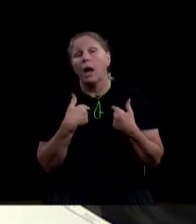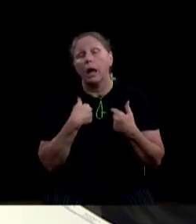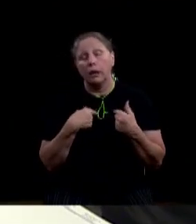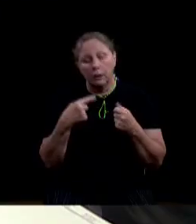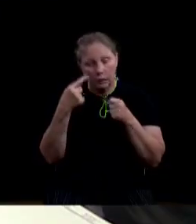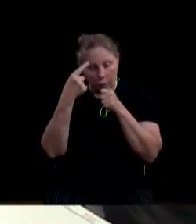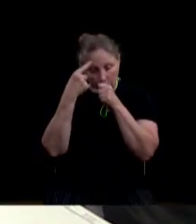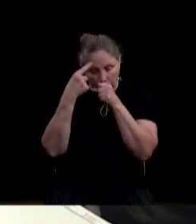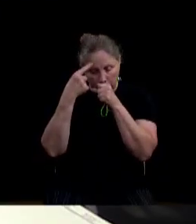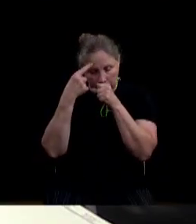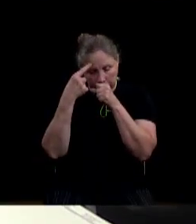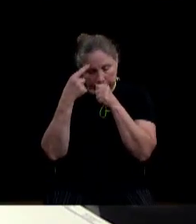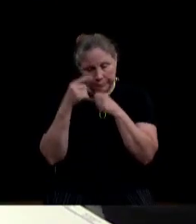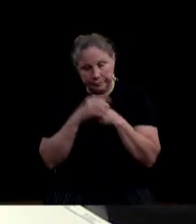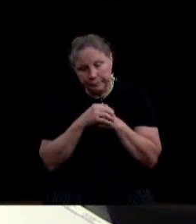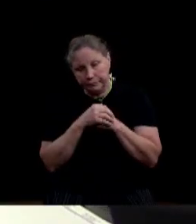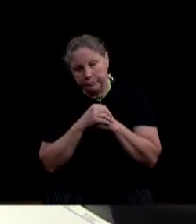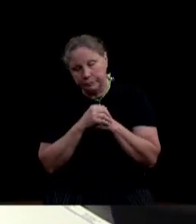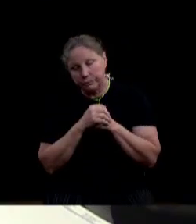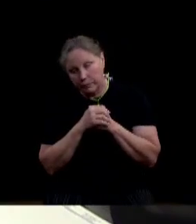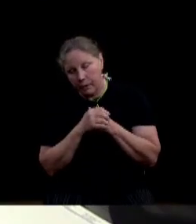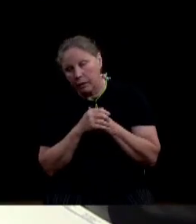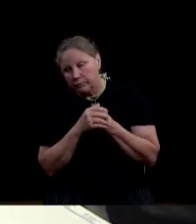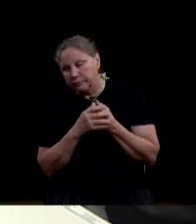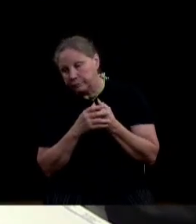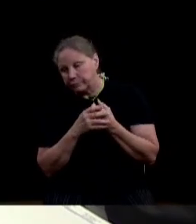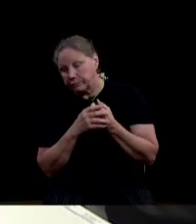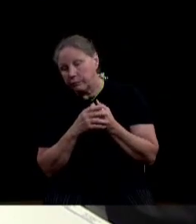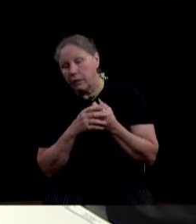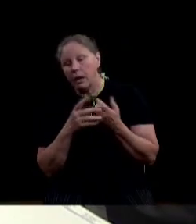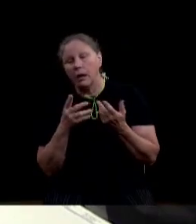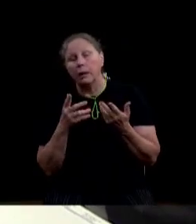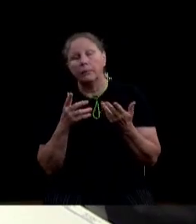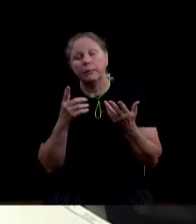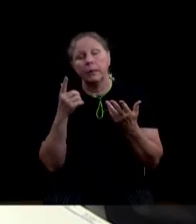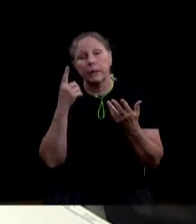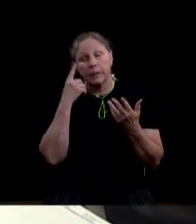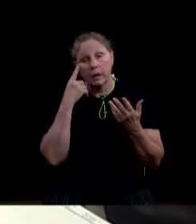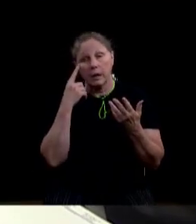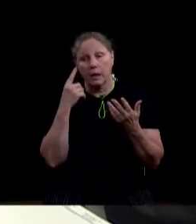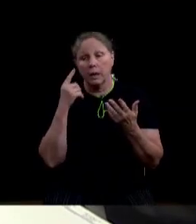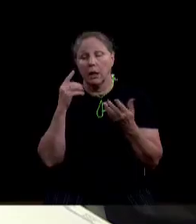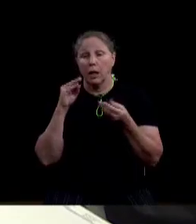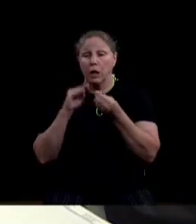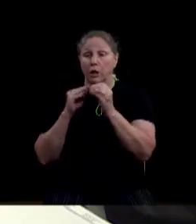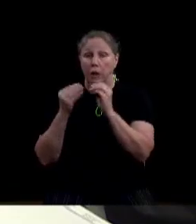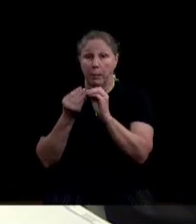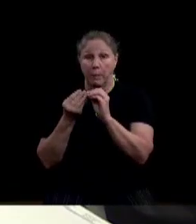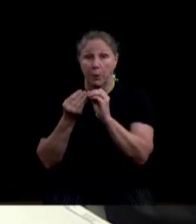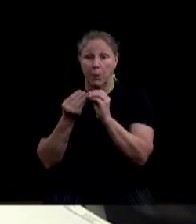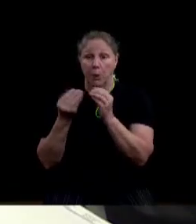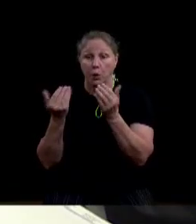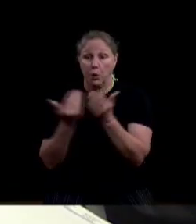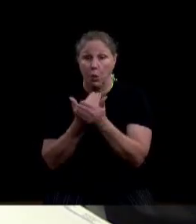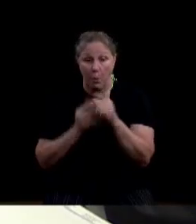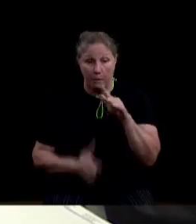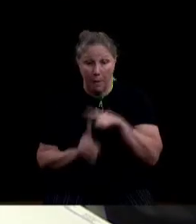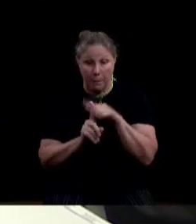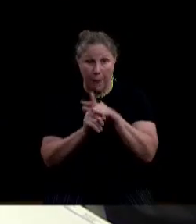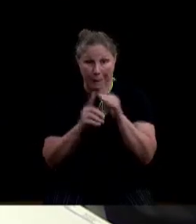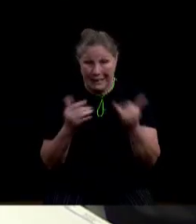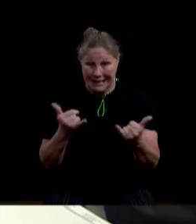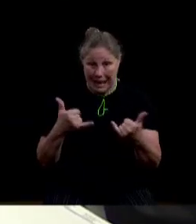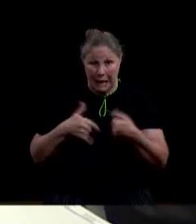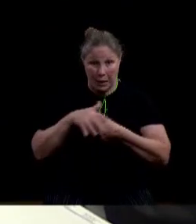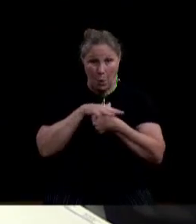it's clear from the number of new cases that we're having now that we're having enough